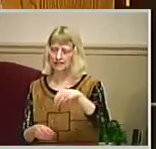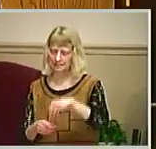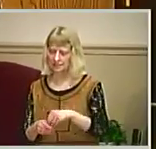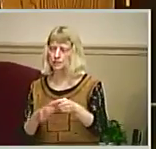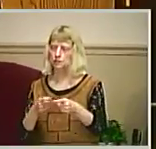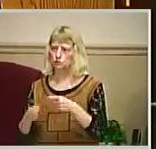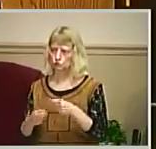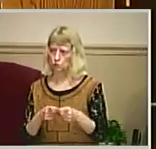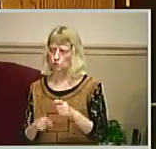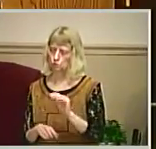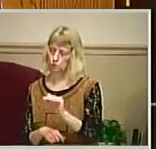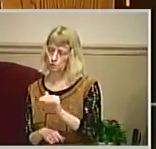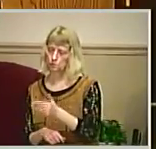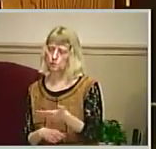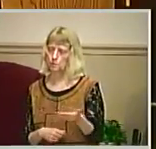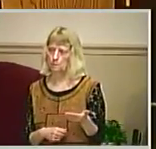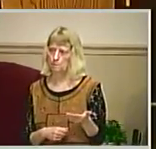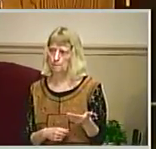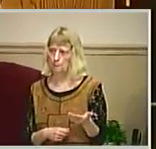control.